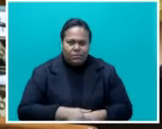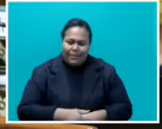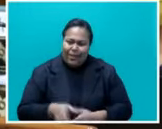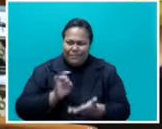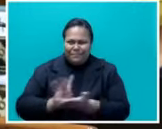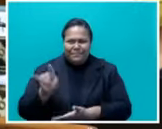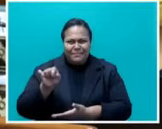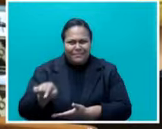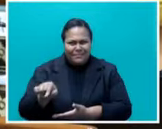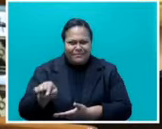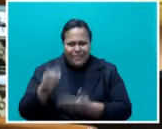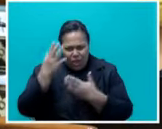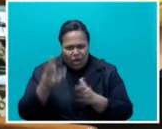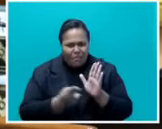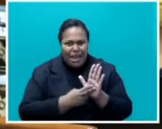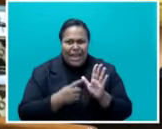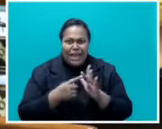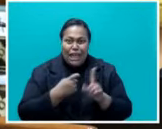House. And of course,